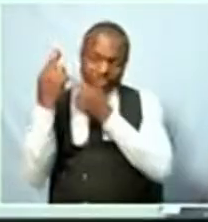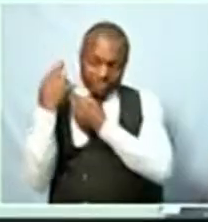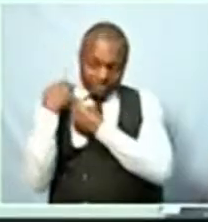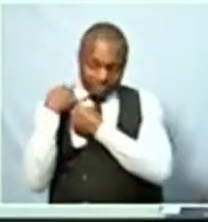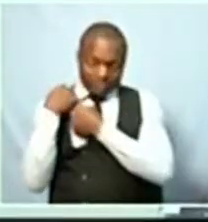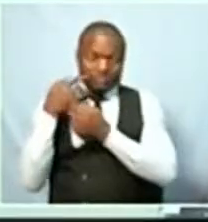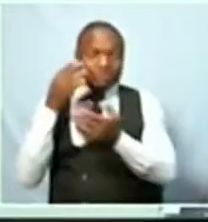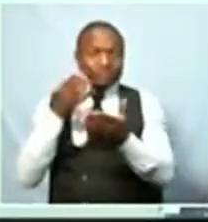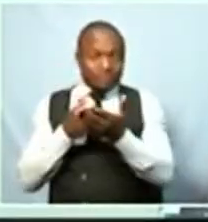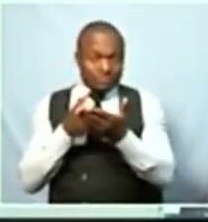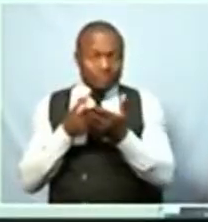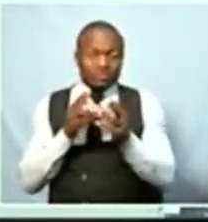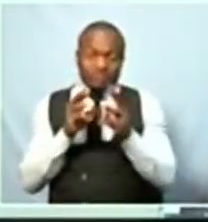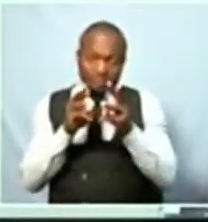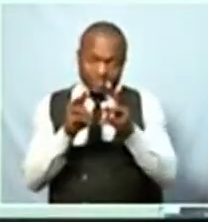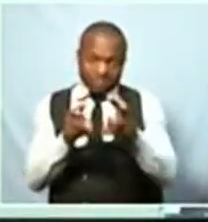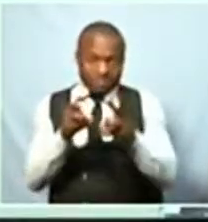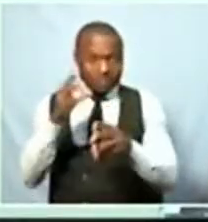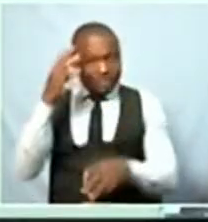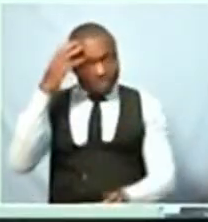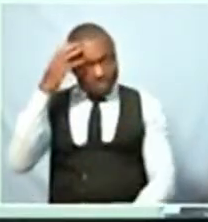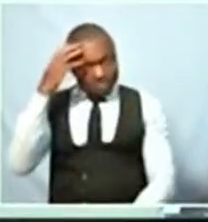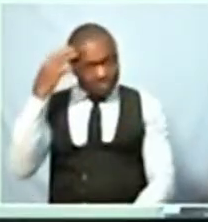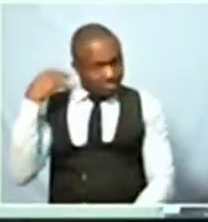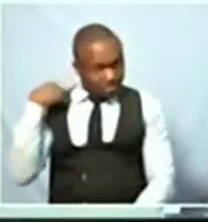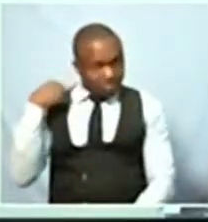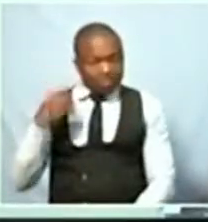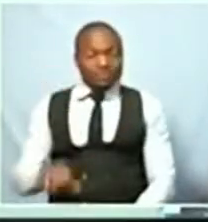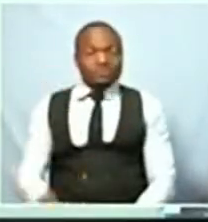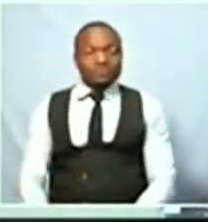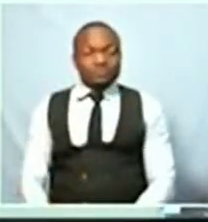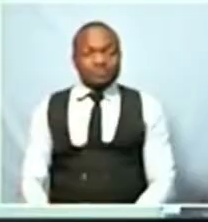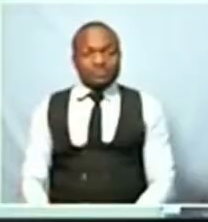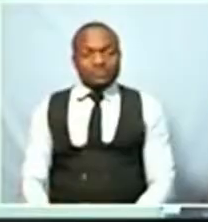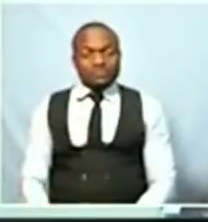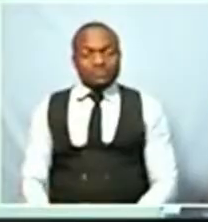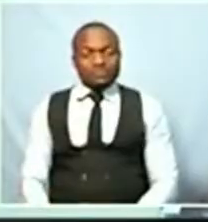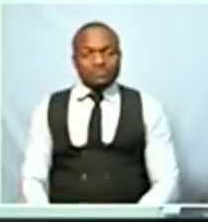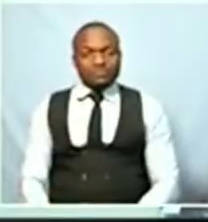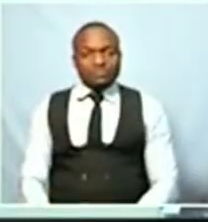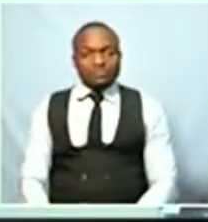To this effect, the office in its final year of